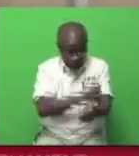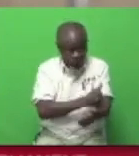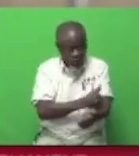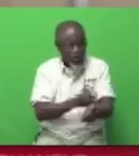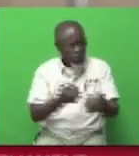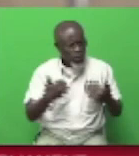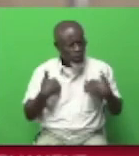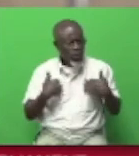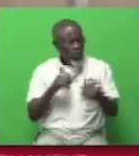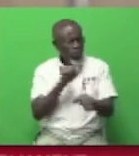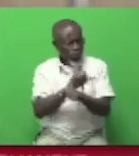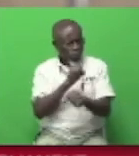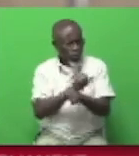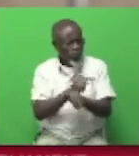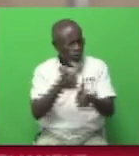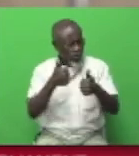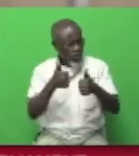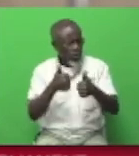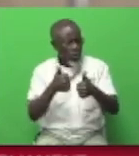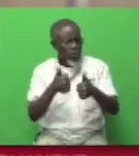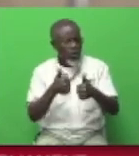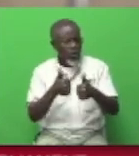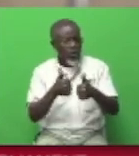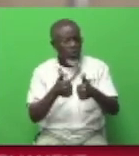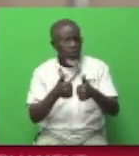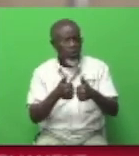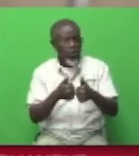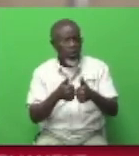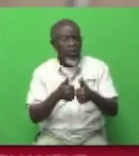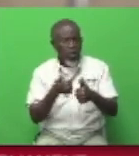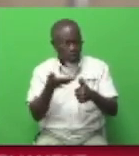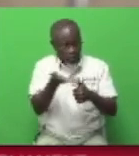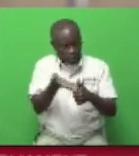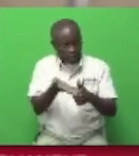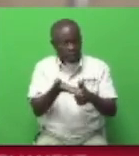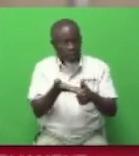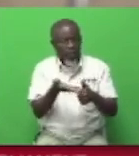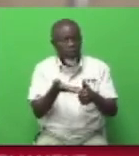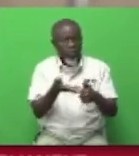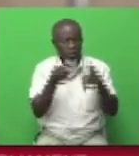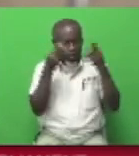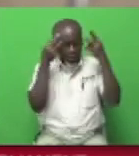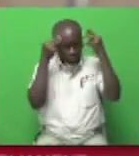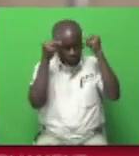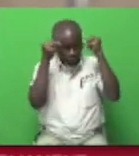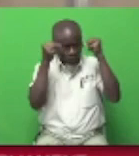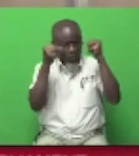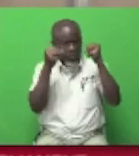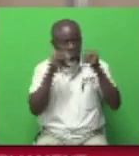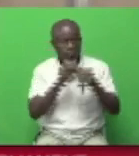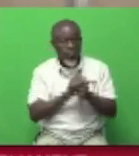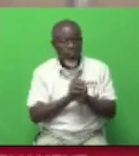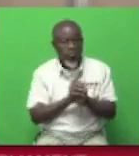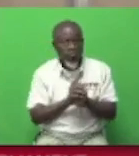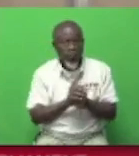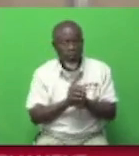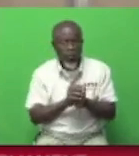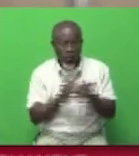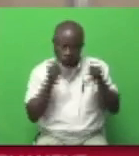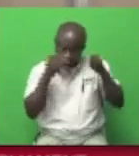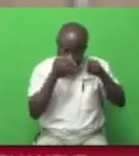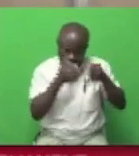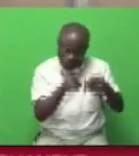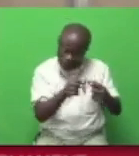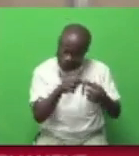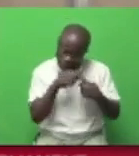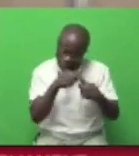kicking, it's doing well, and it's a unit that operates out of the office of the Attorney General, which focuses again on critical pieces of legislation to